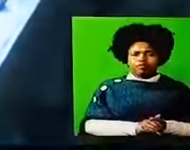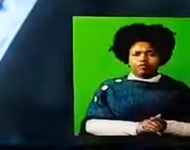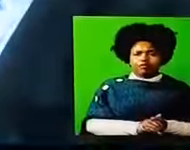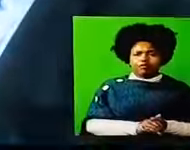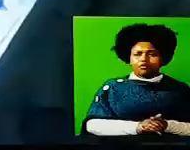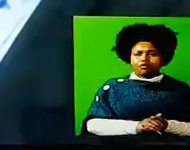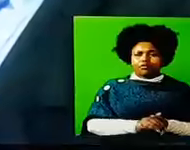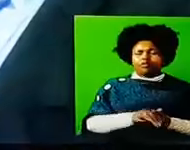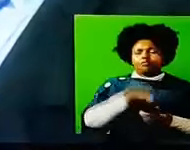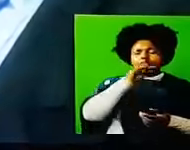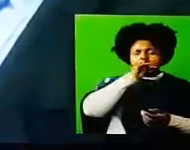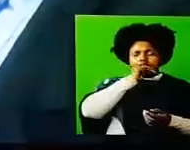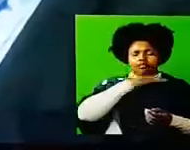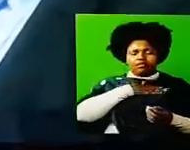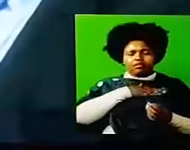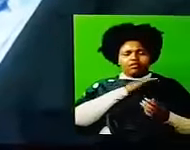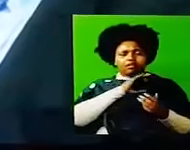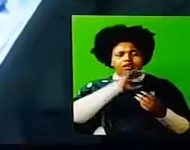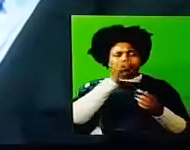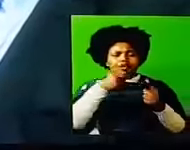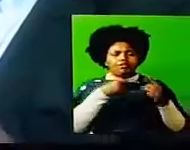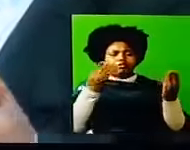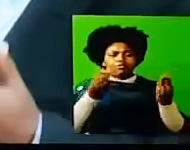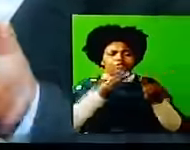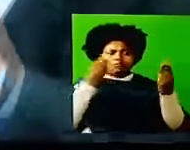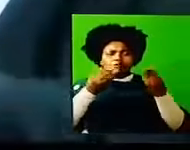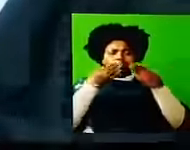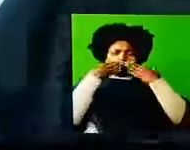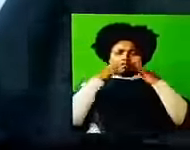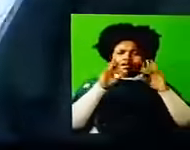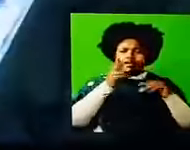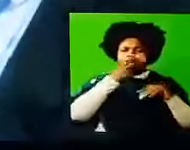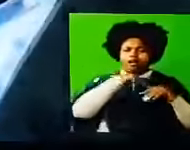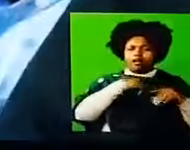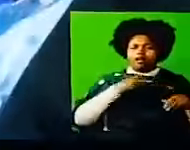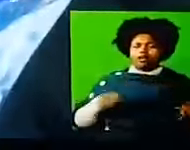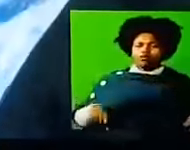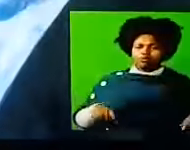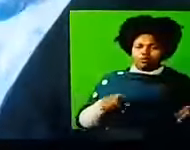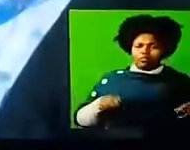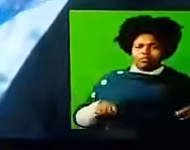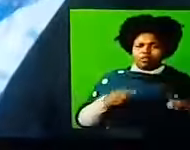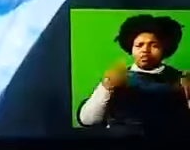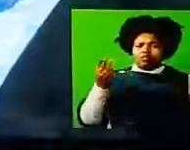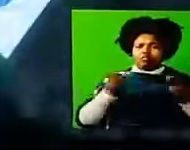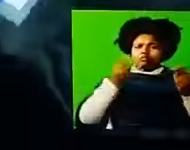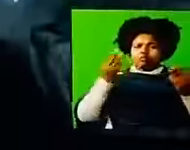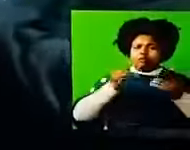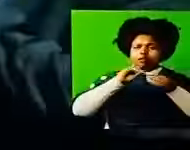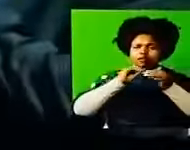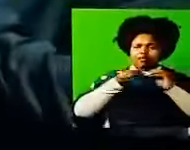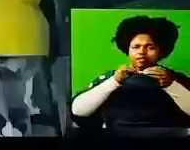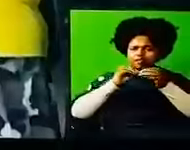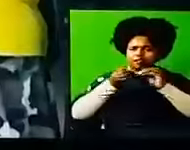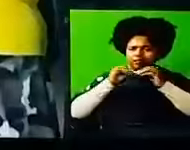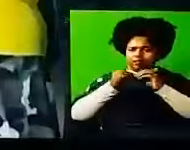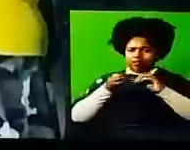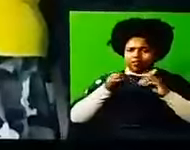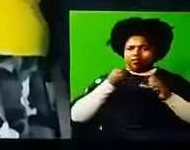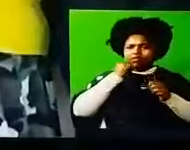asiphakamisele ukuthi sibacele bantu basiphe ema-wheelchairs nalabo labakhona kuwalungisa sisebenze nabo